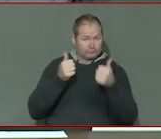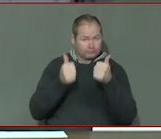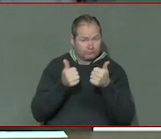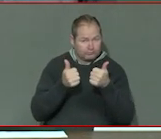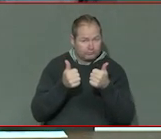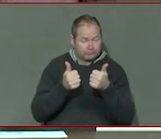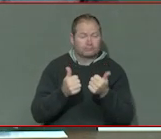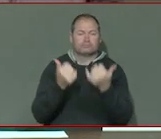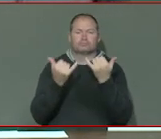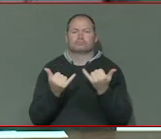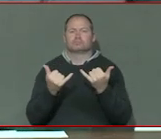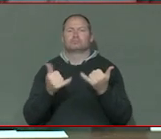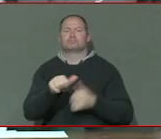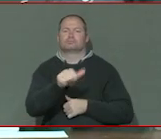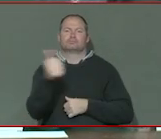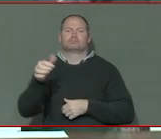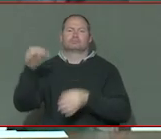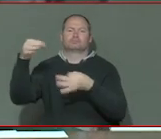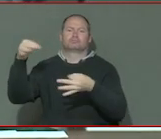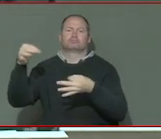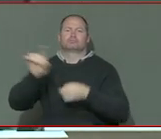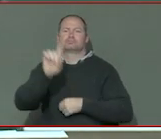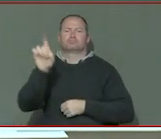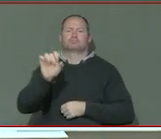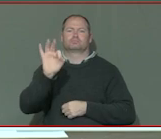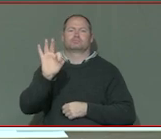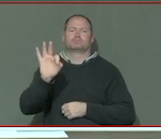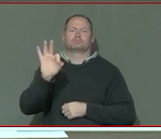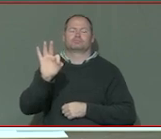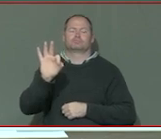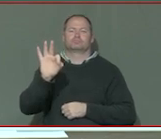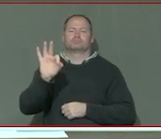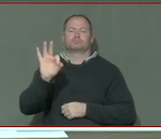at the question 3, the creditors reconciliation on the other page.